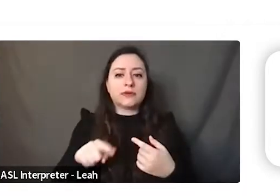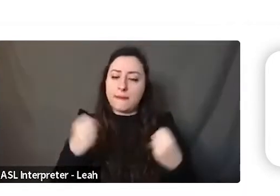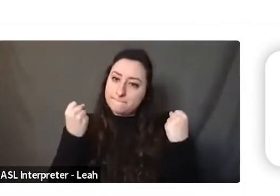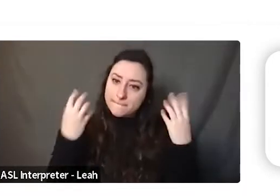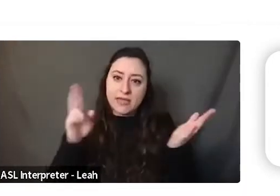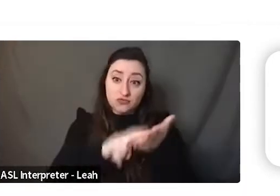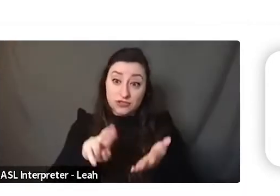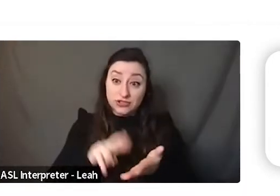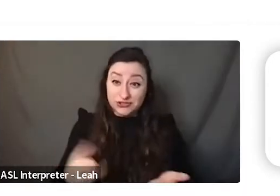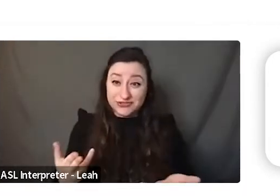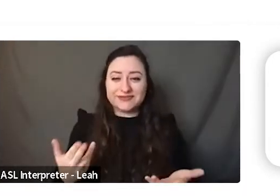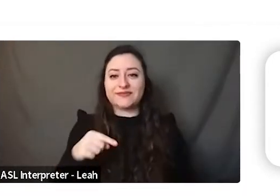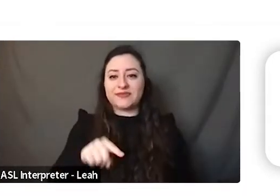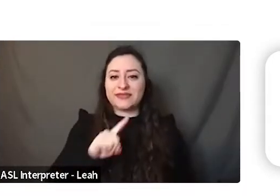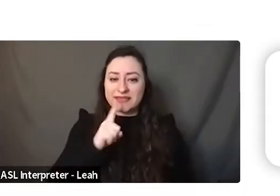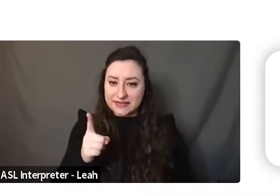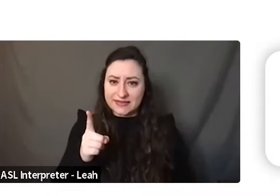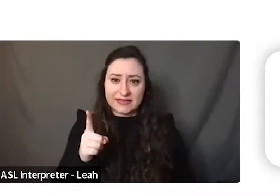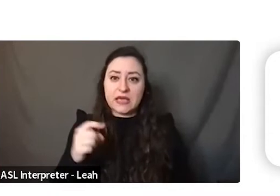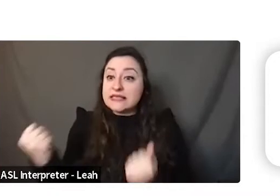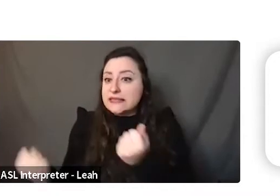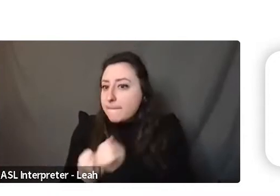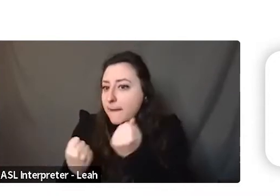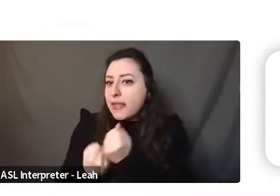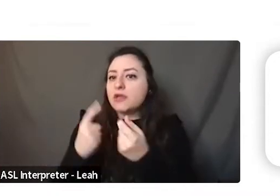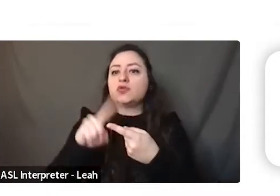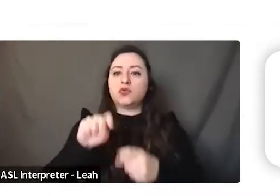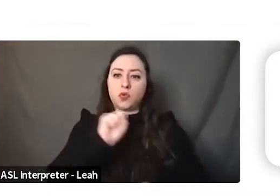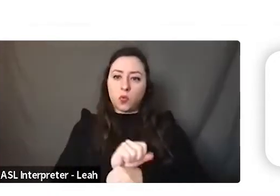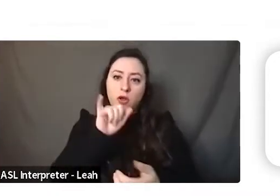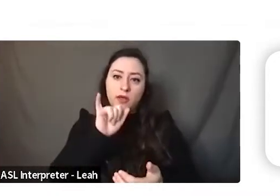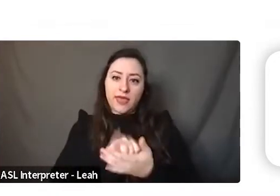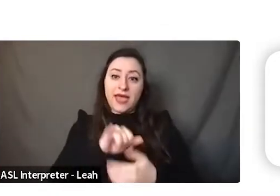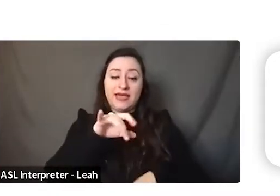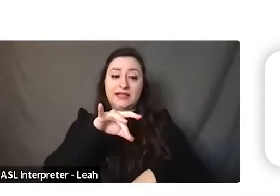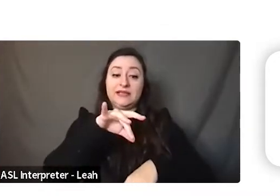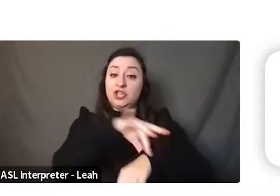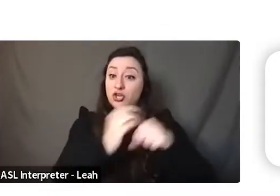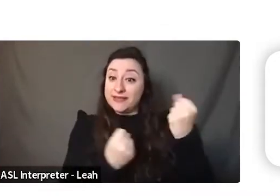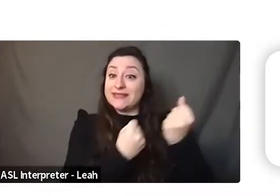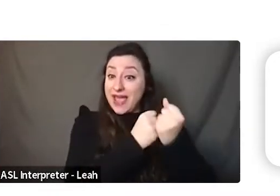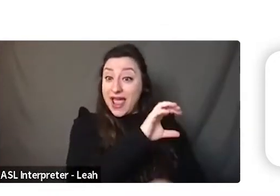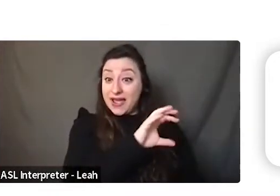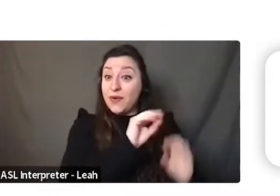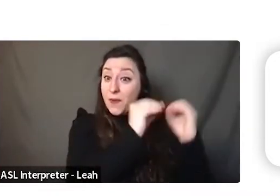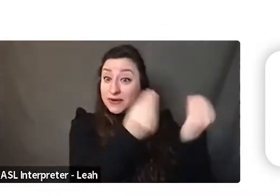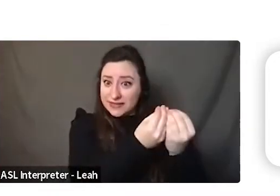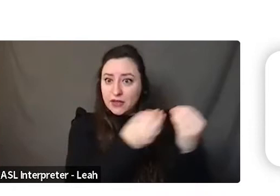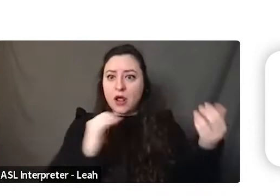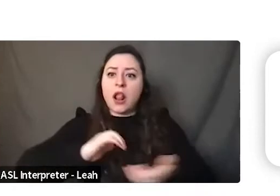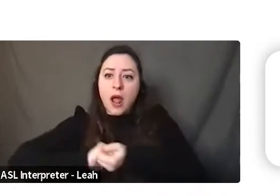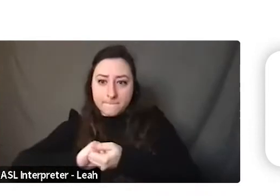research. It is absolutely supplemental to the work that Stand Earth did in collaboration with the Slow